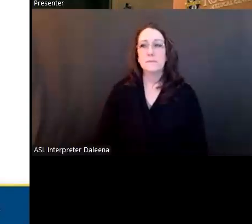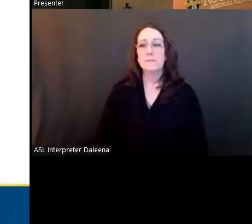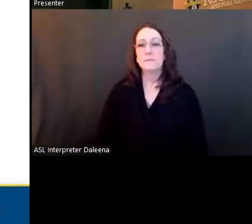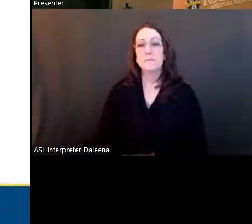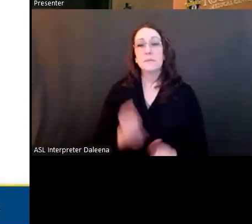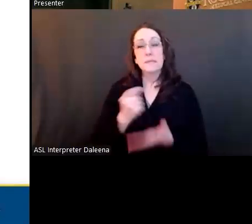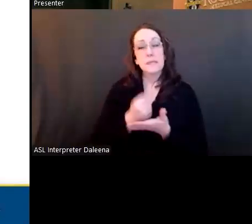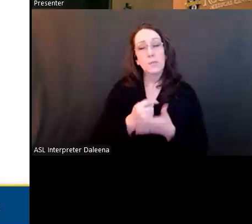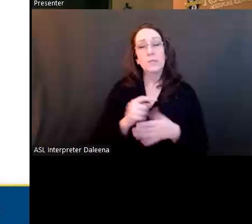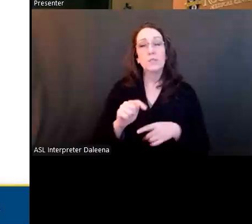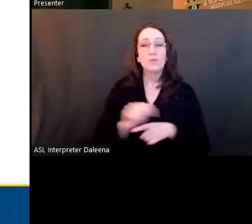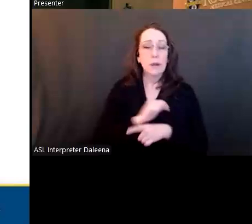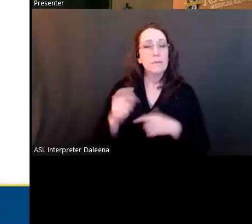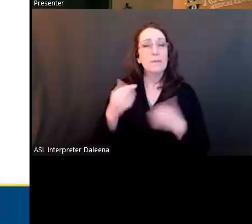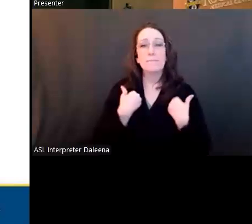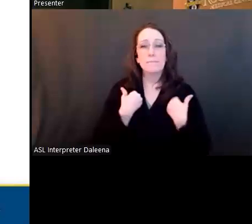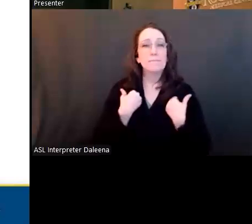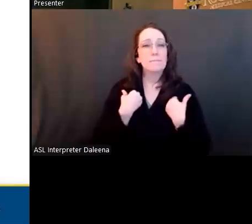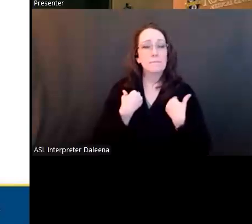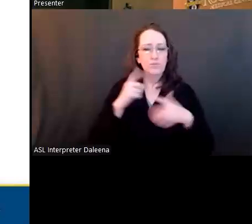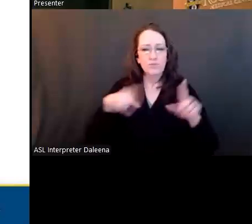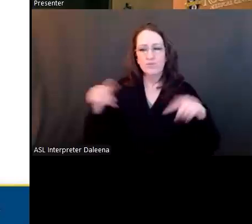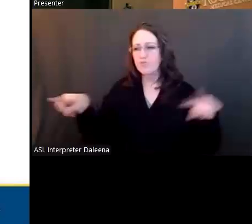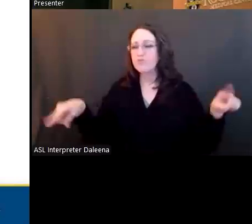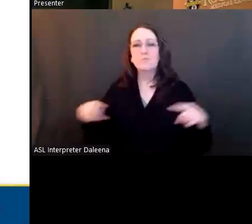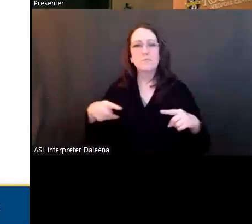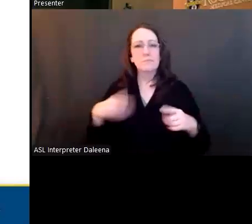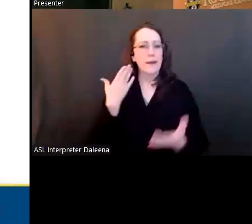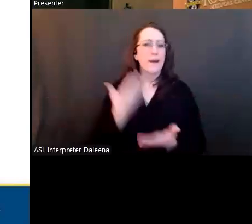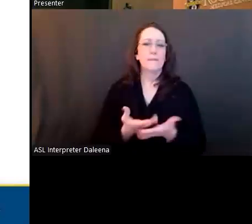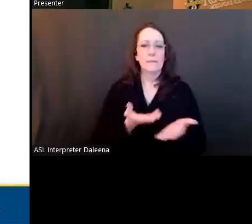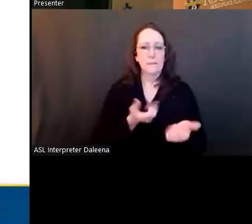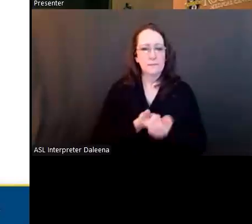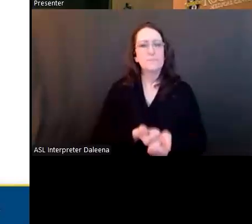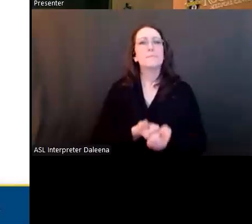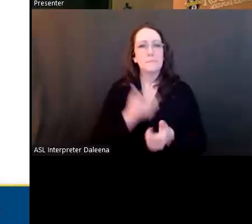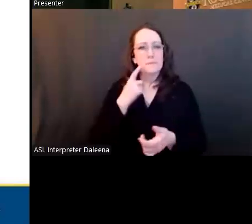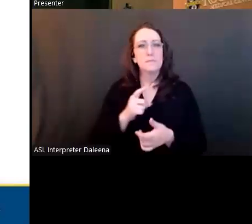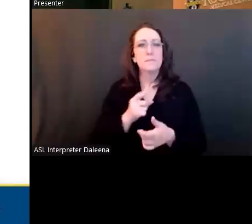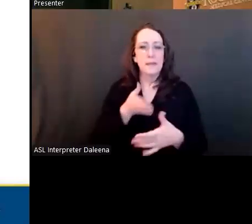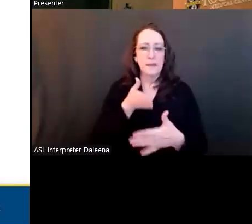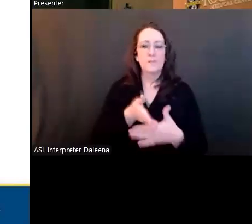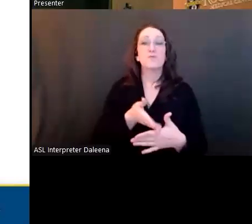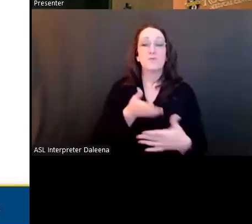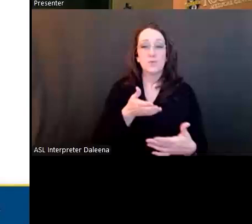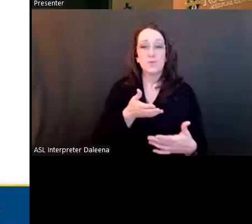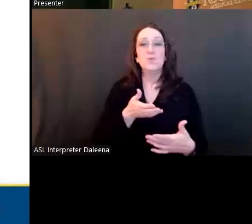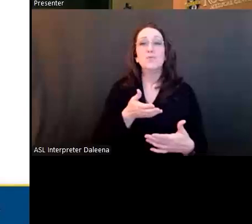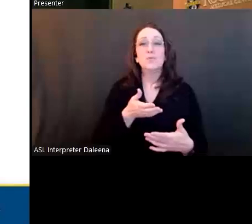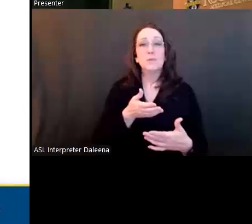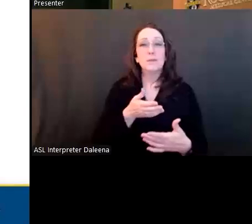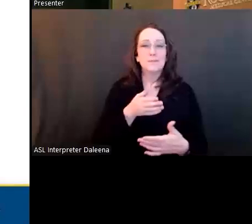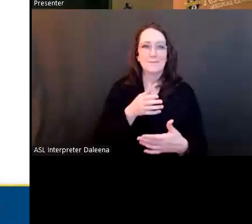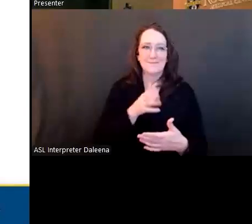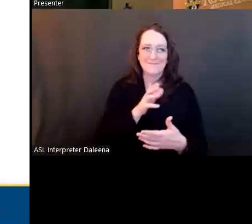therapists trained in a variety of evidence-based interventions, including this alphabet soup